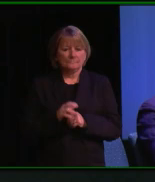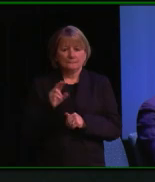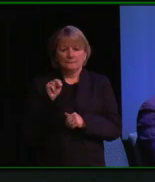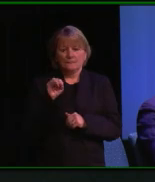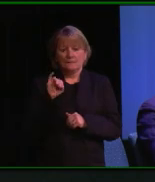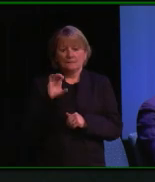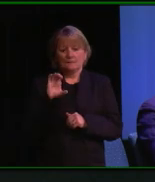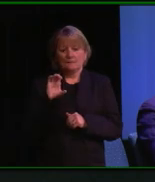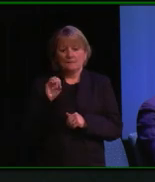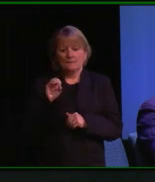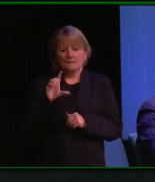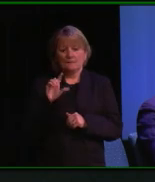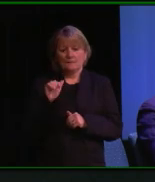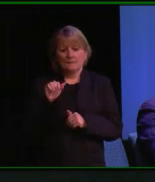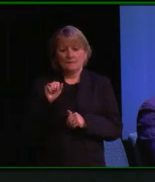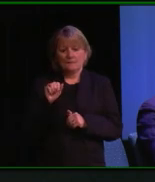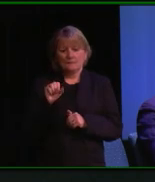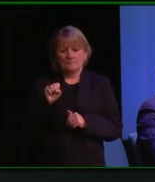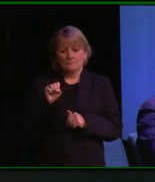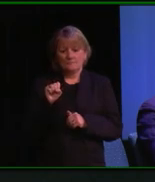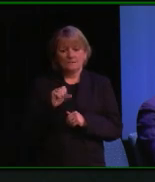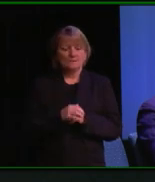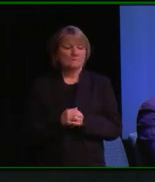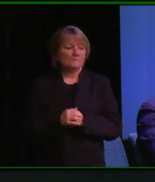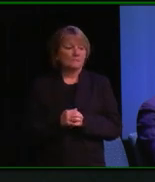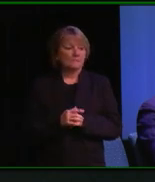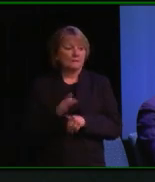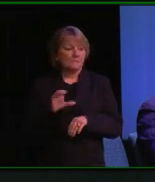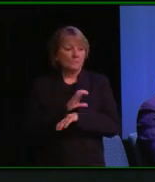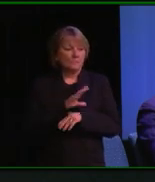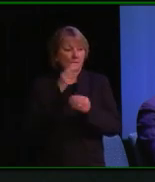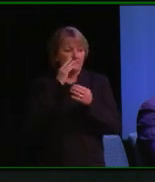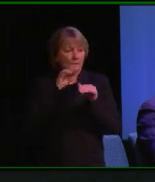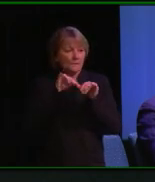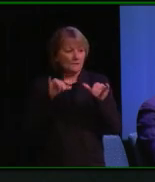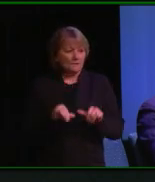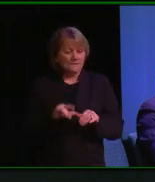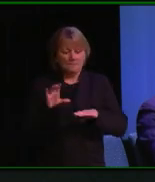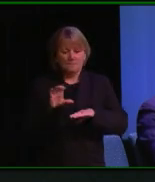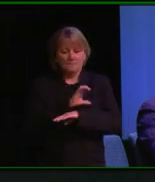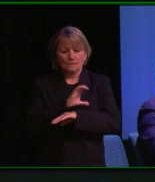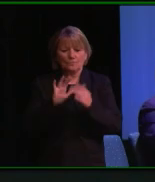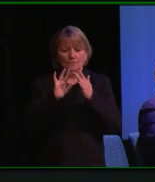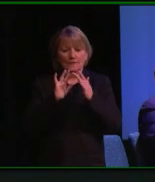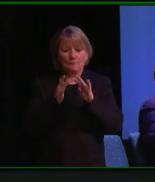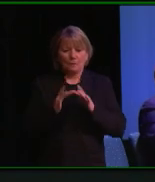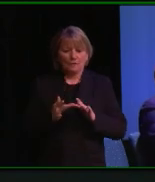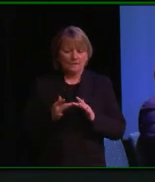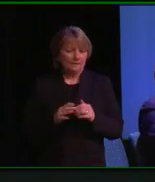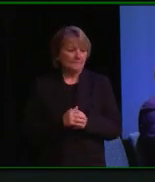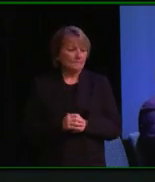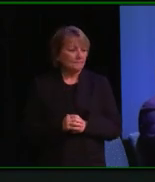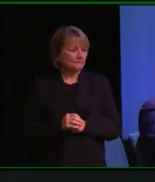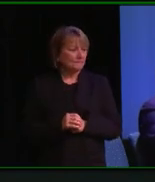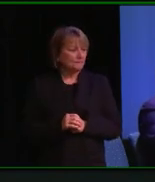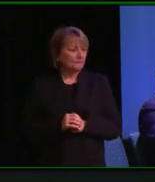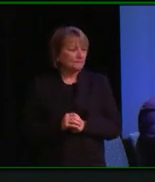Nicholas Botello for Computer Information Systems, Computer Networking.